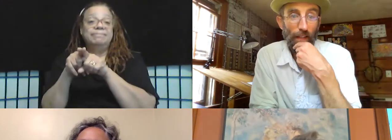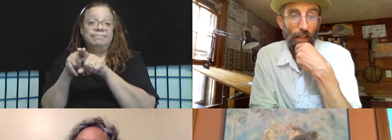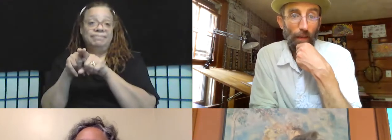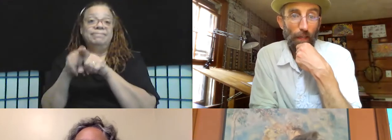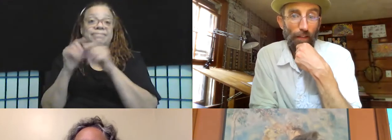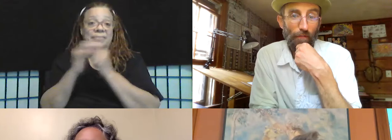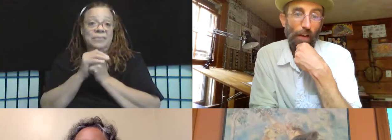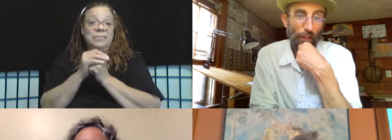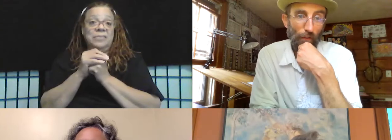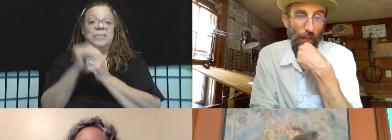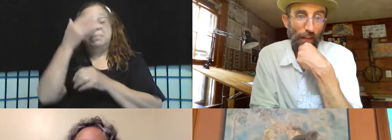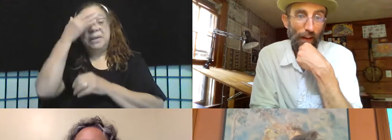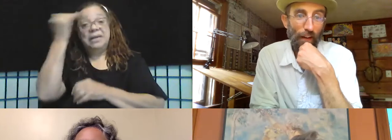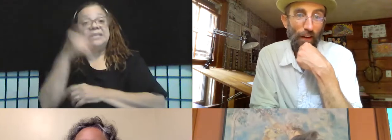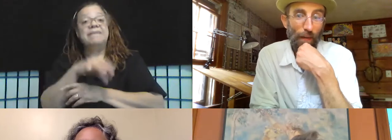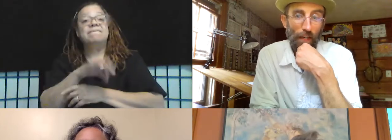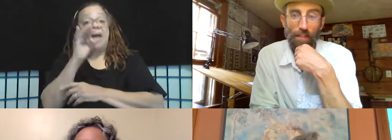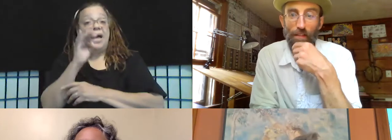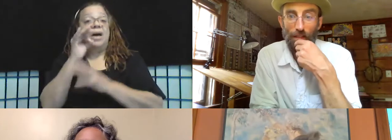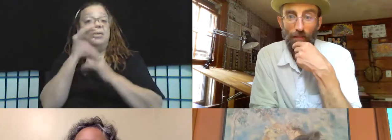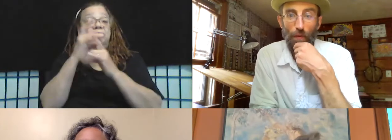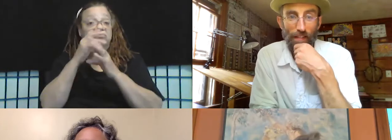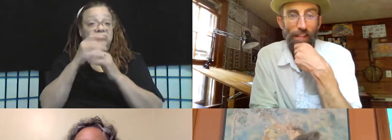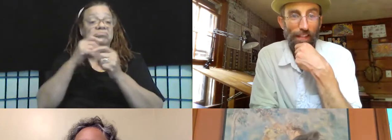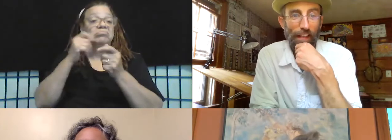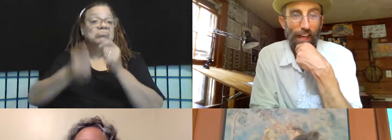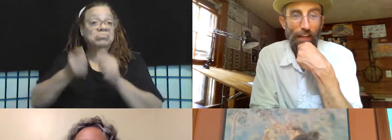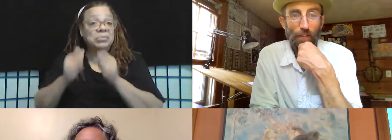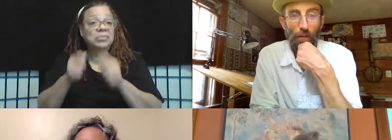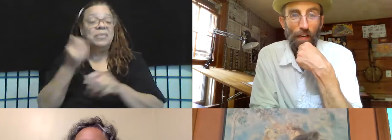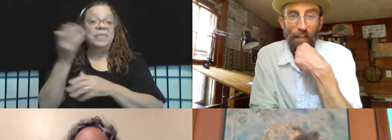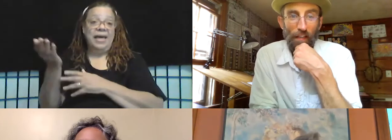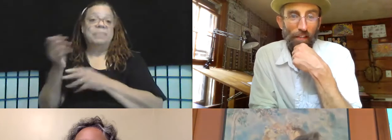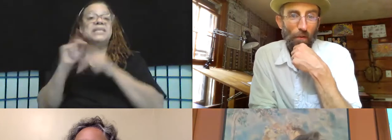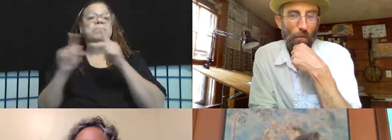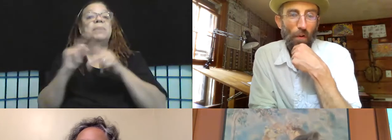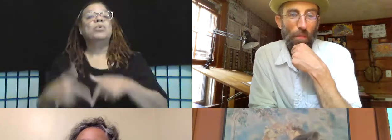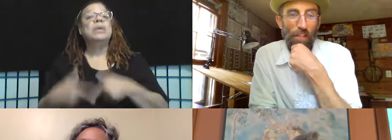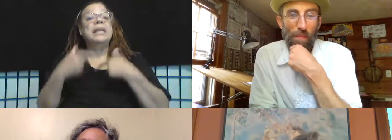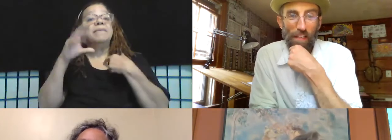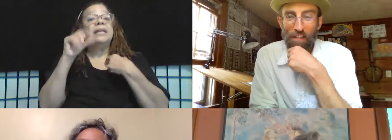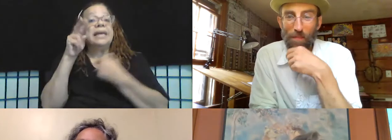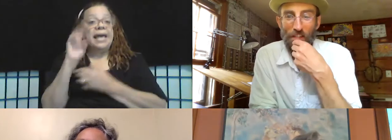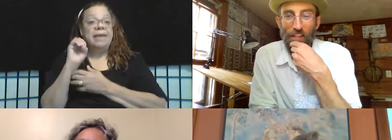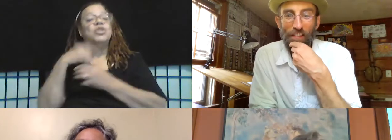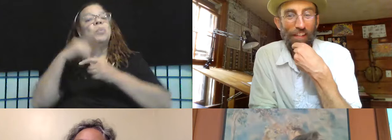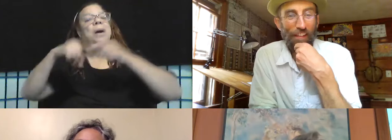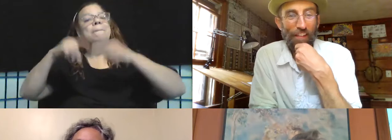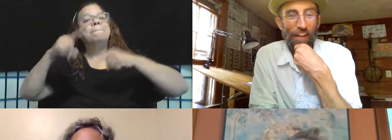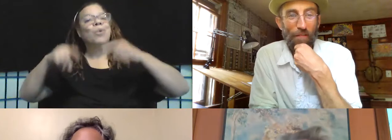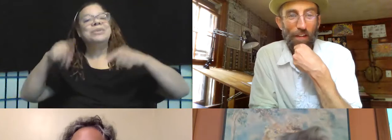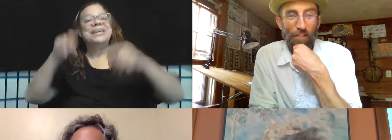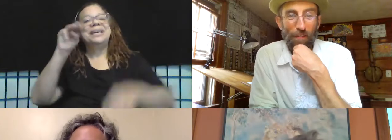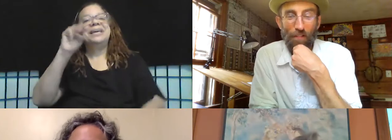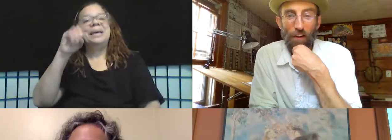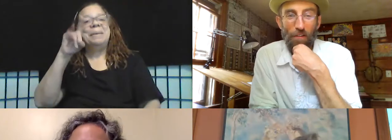sites because they found instruments there and because of the resonance in the cave. So we're a multimedia species, you